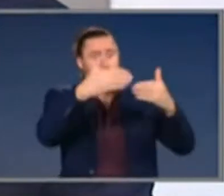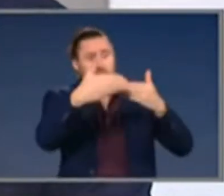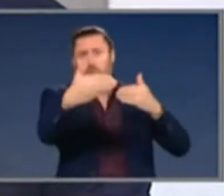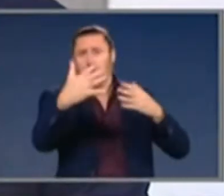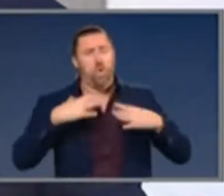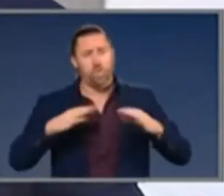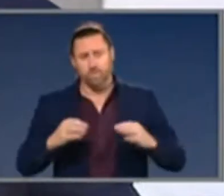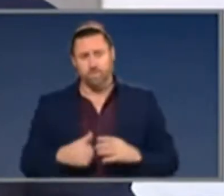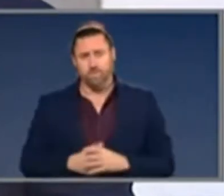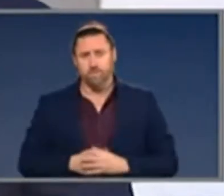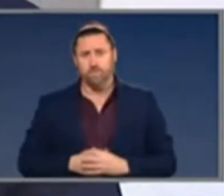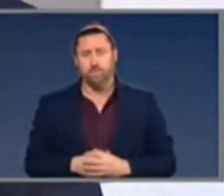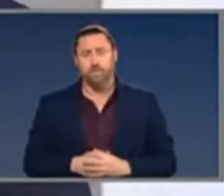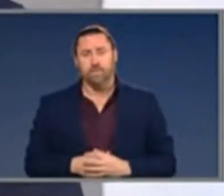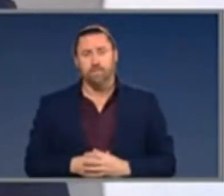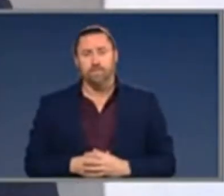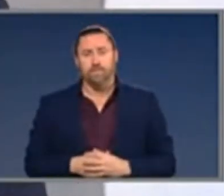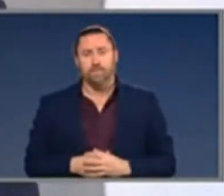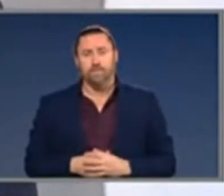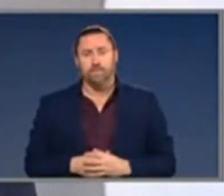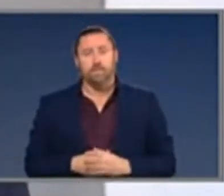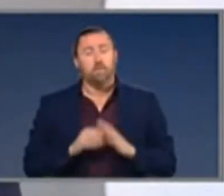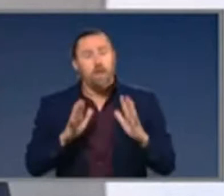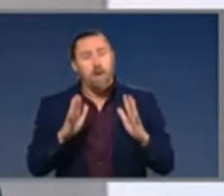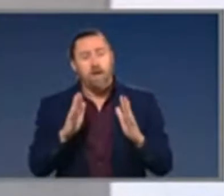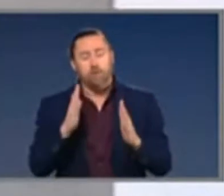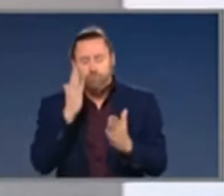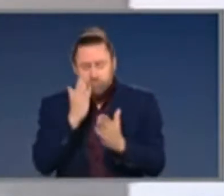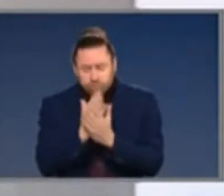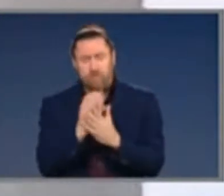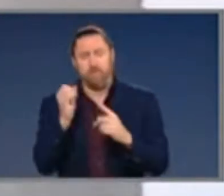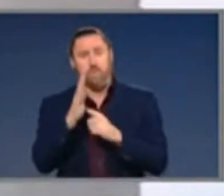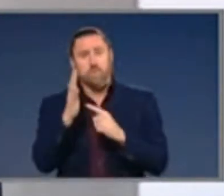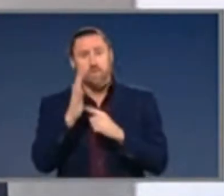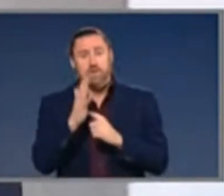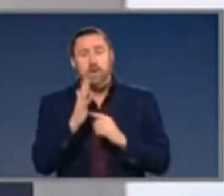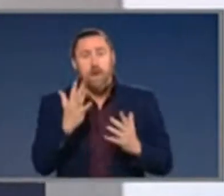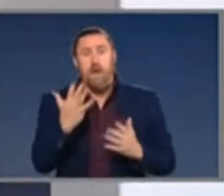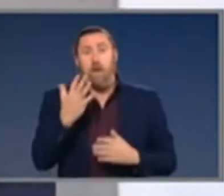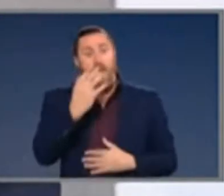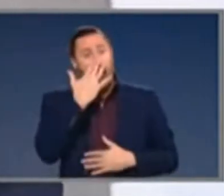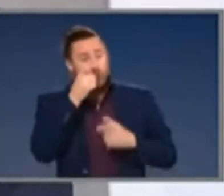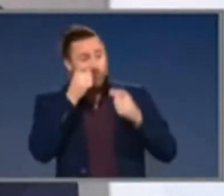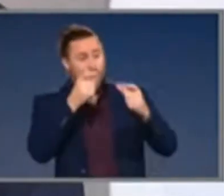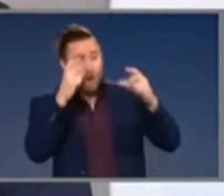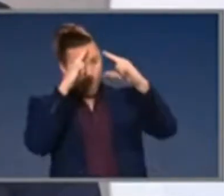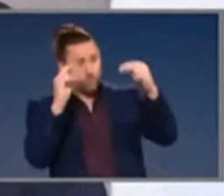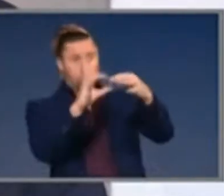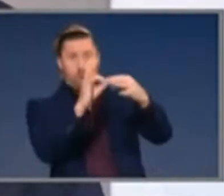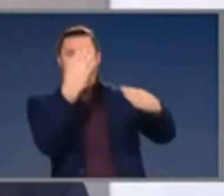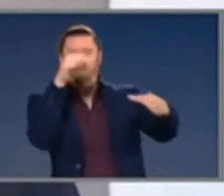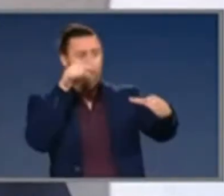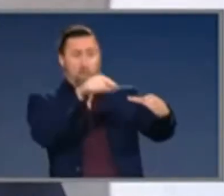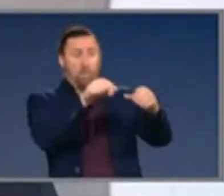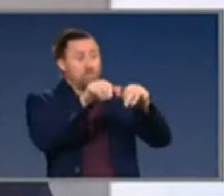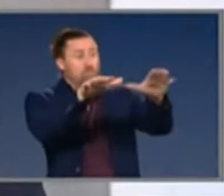these facilities. But I do stress the principal cause for transmission into aged care facilities has been